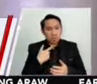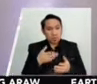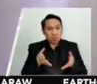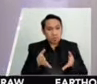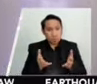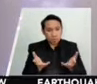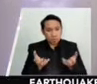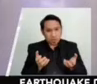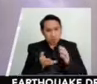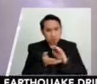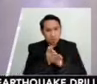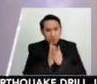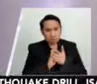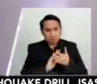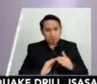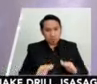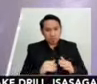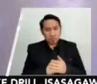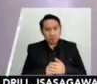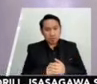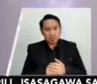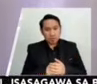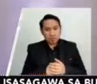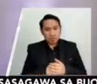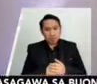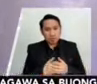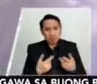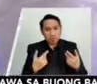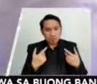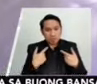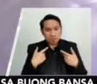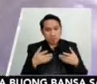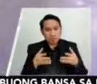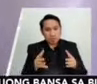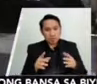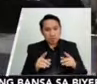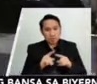diplomatic front. We have a mechanism that has been in existence for quite a number of years.